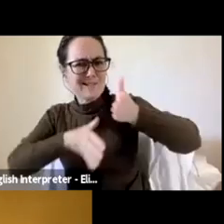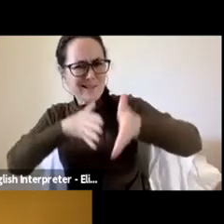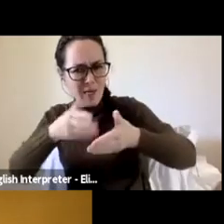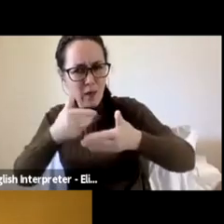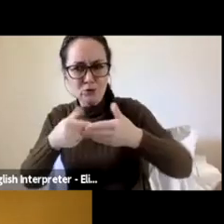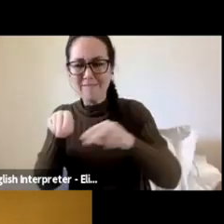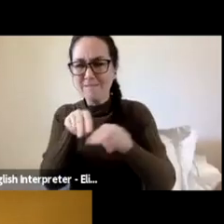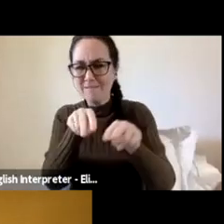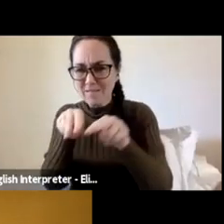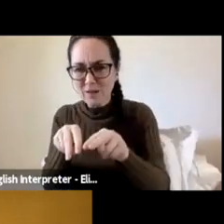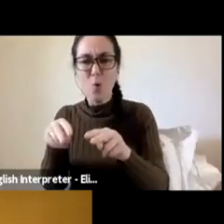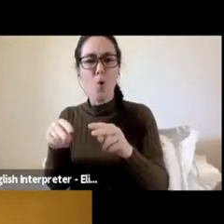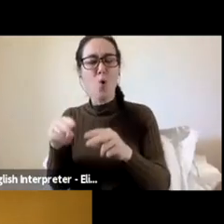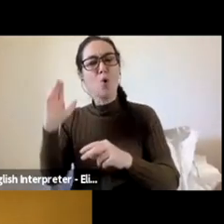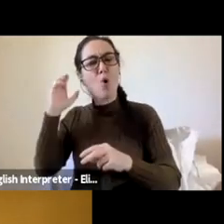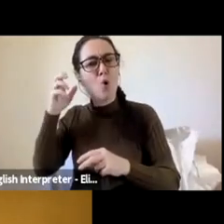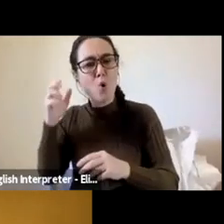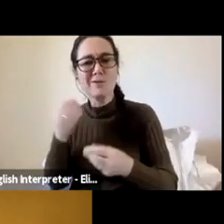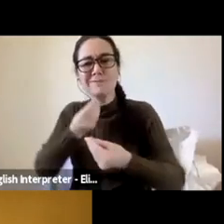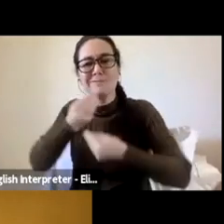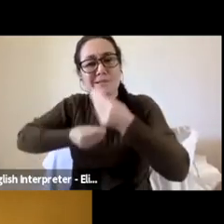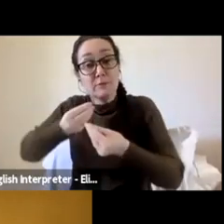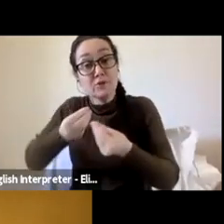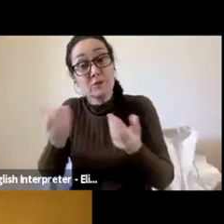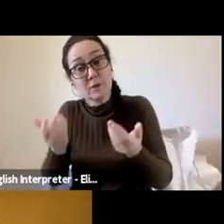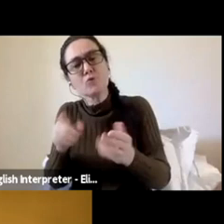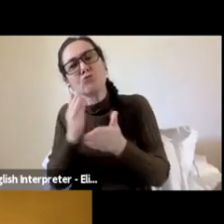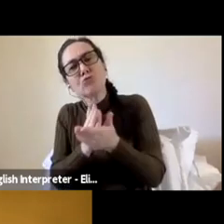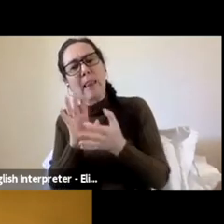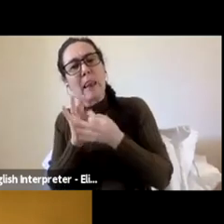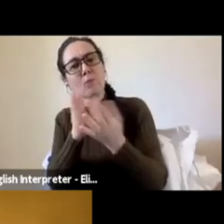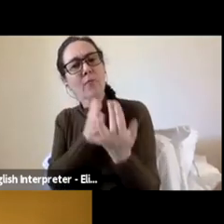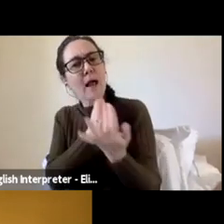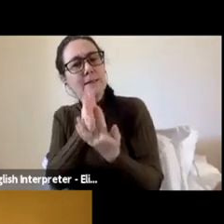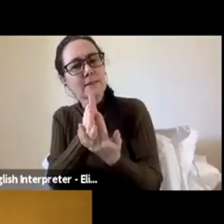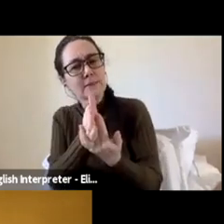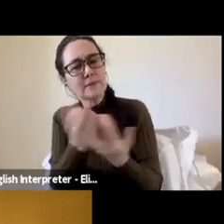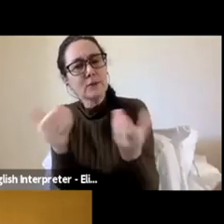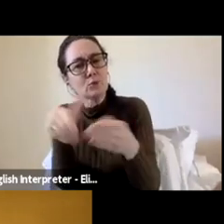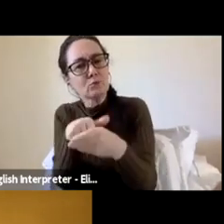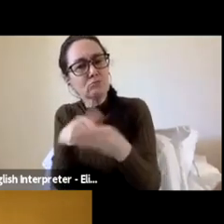subtitles, audio or audio descriptions? So that's a kind of accessibility and inclusion question.